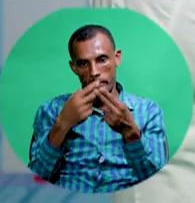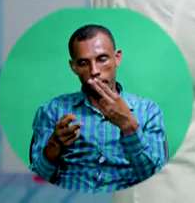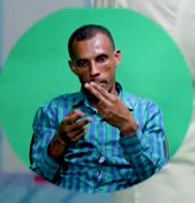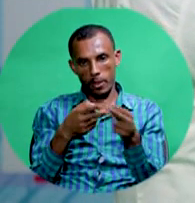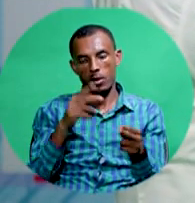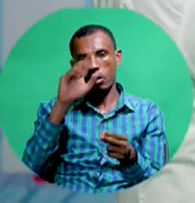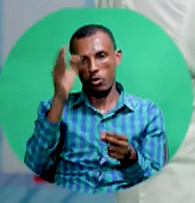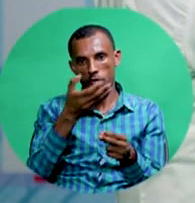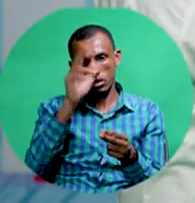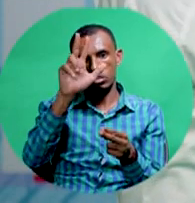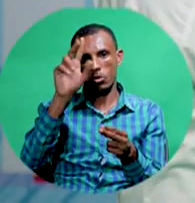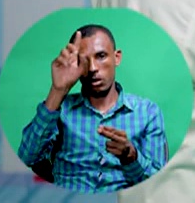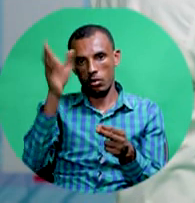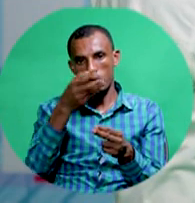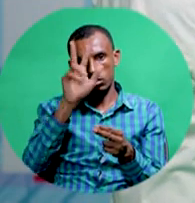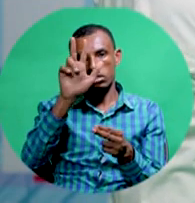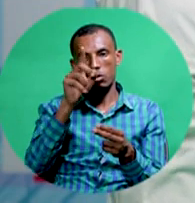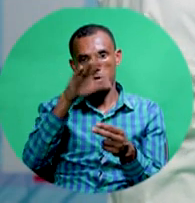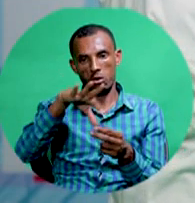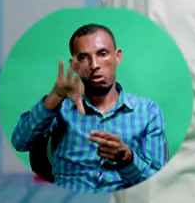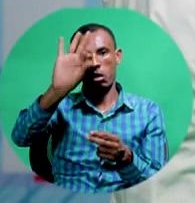this 1 over 3 by this one. You get